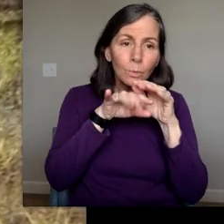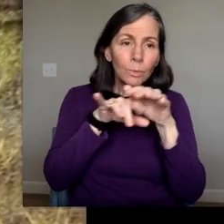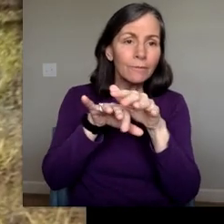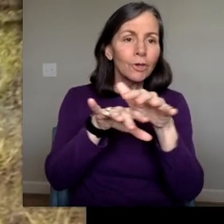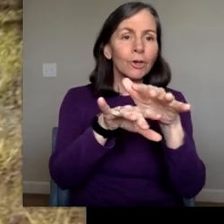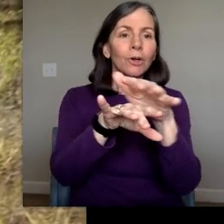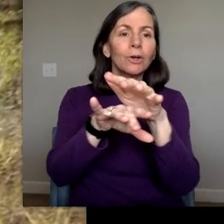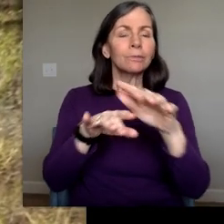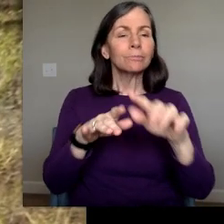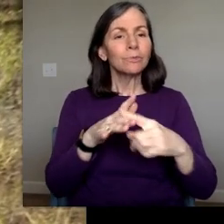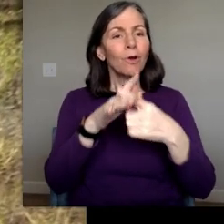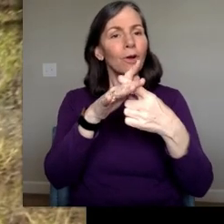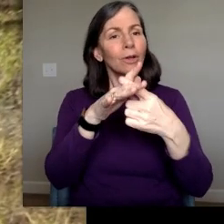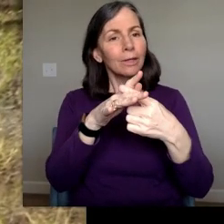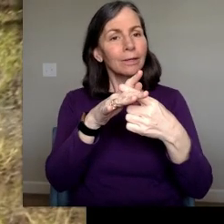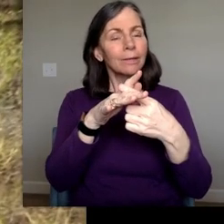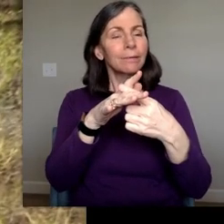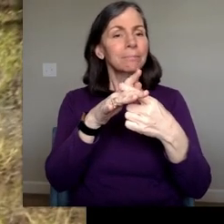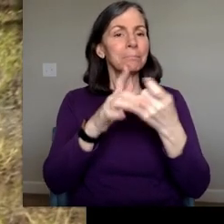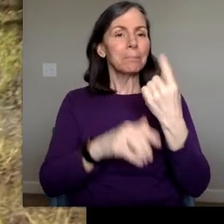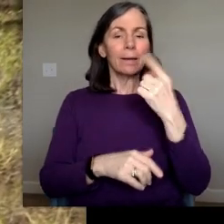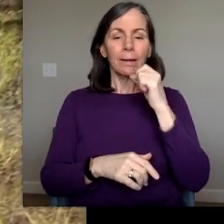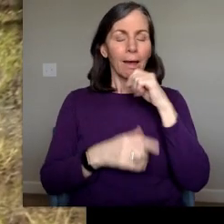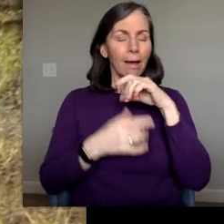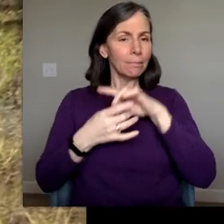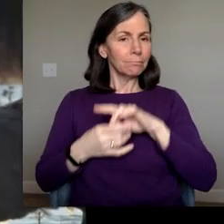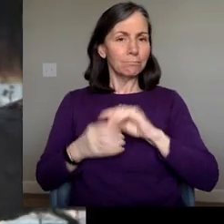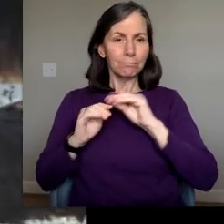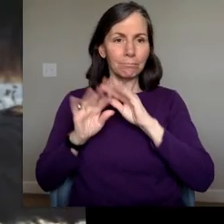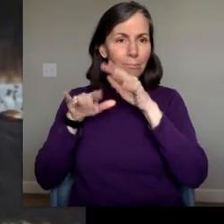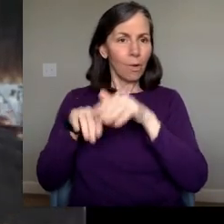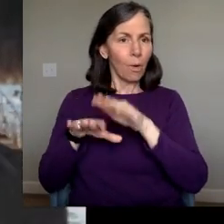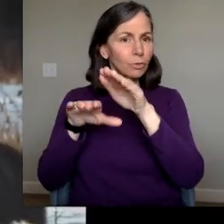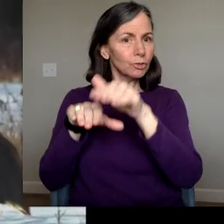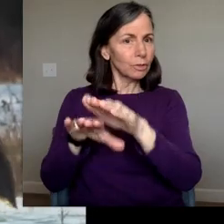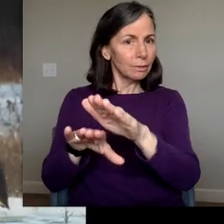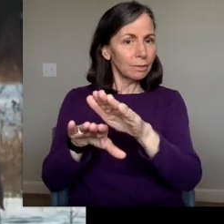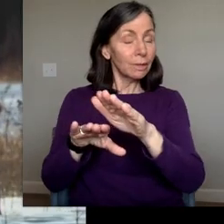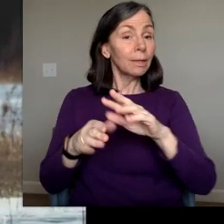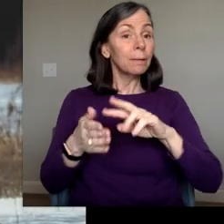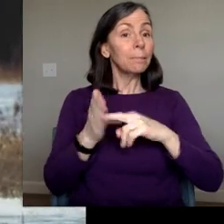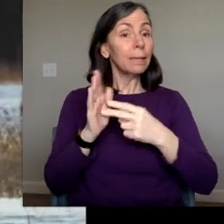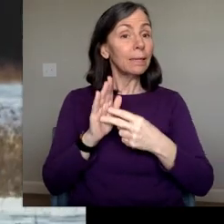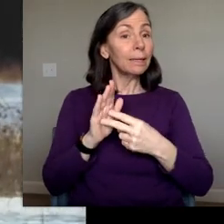opening up new possibilities for countless species.